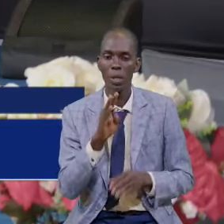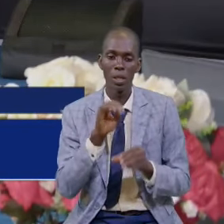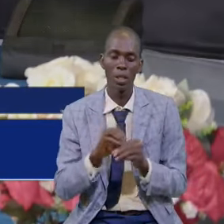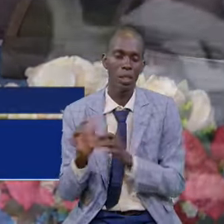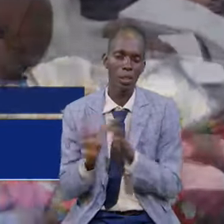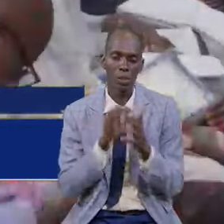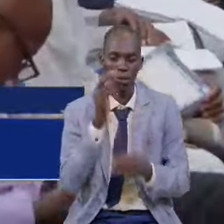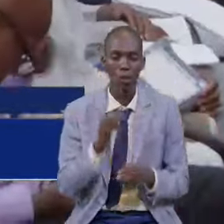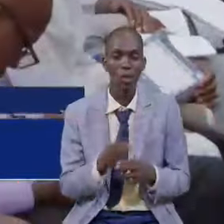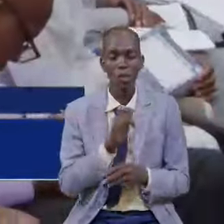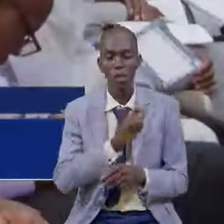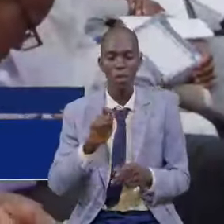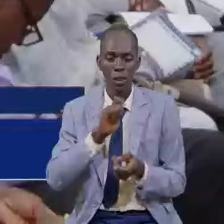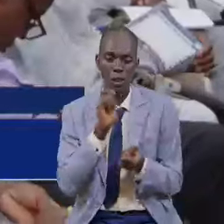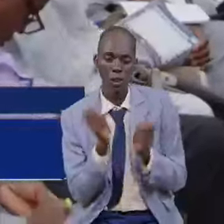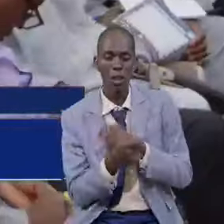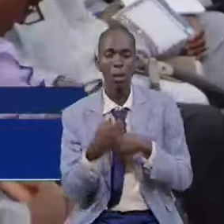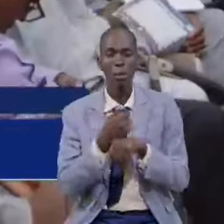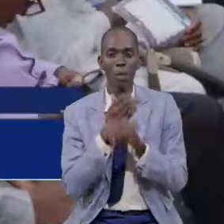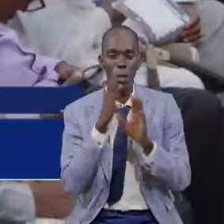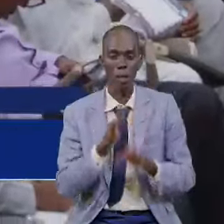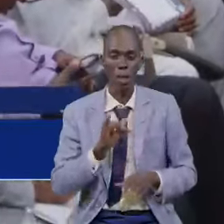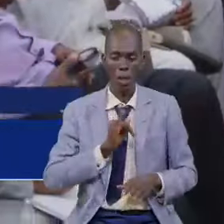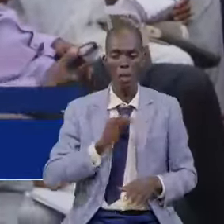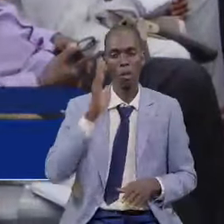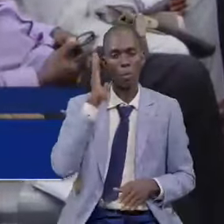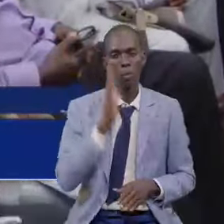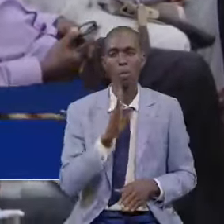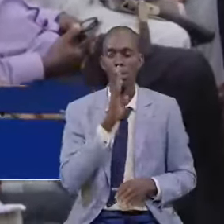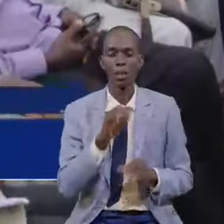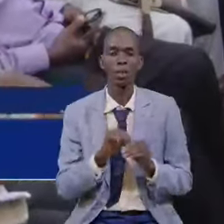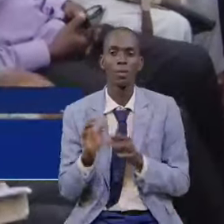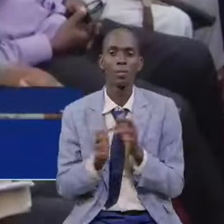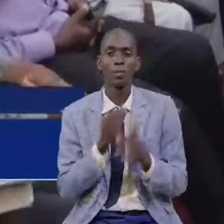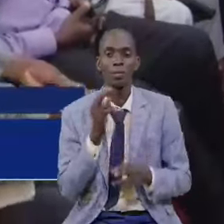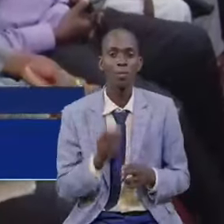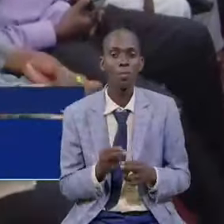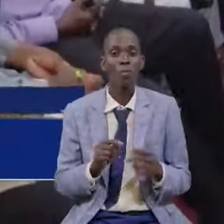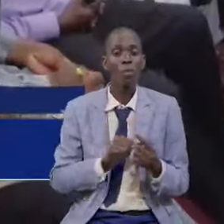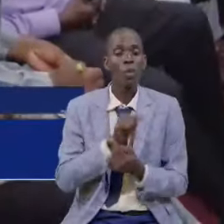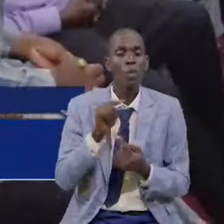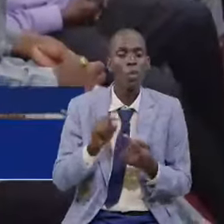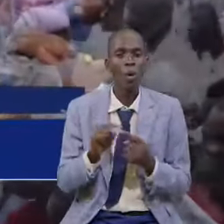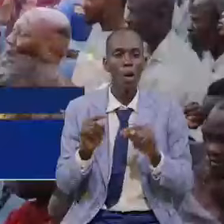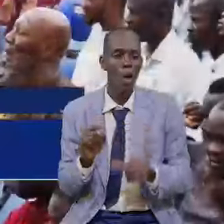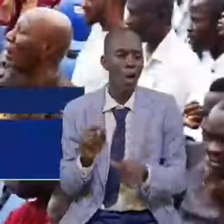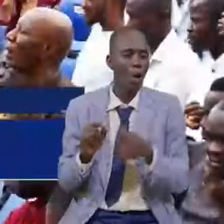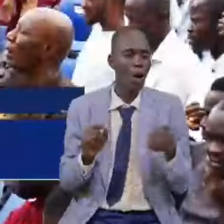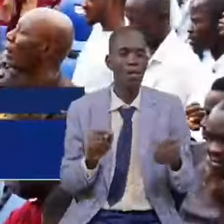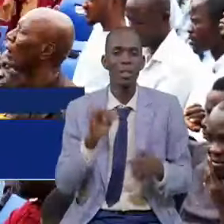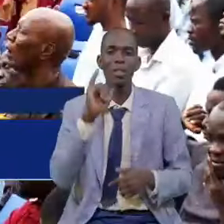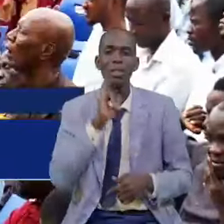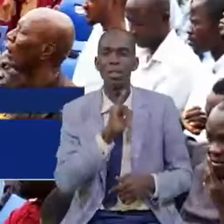be. And now, in conclusion, when those other Israelites, when they